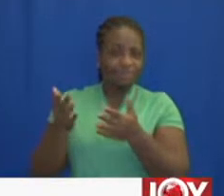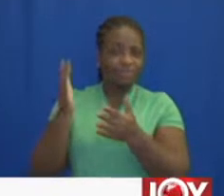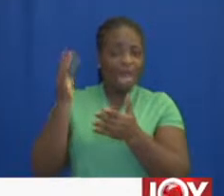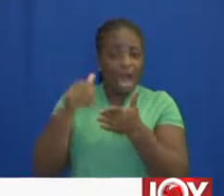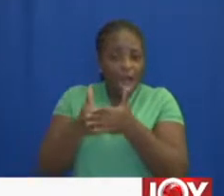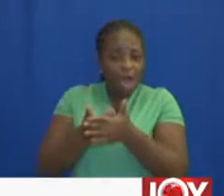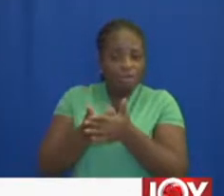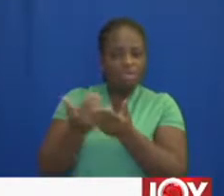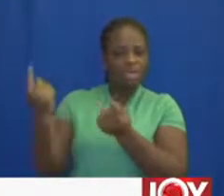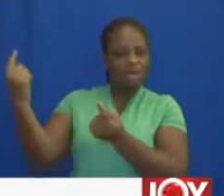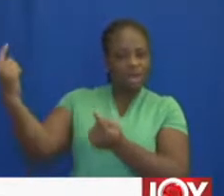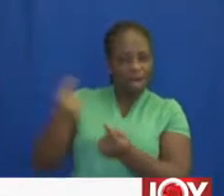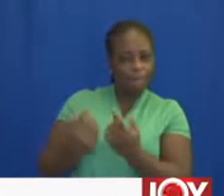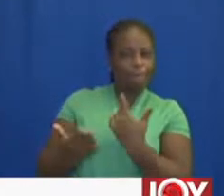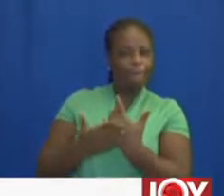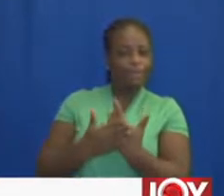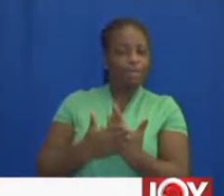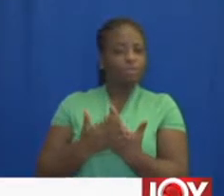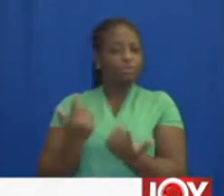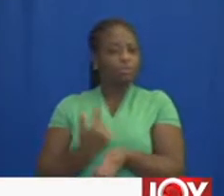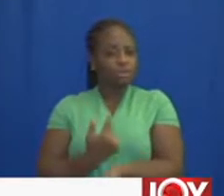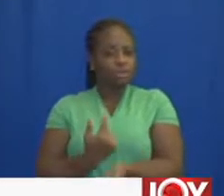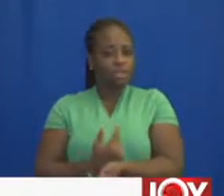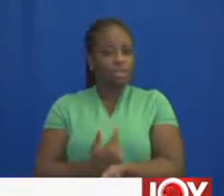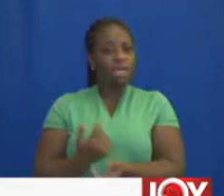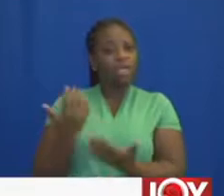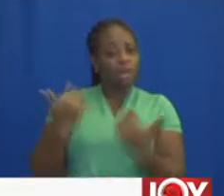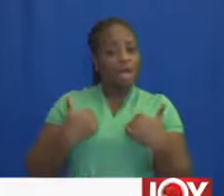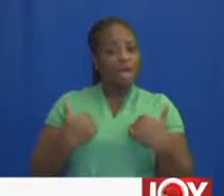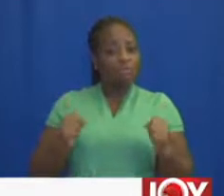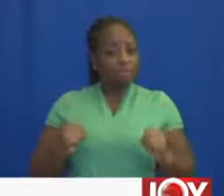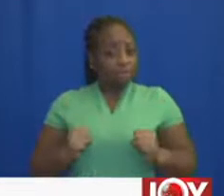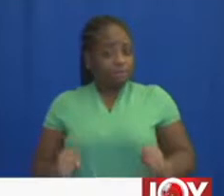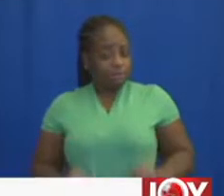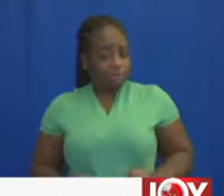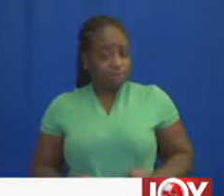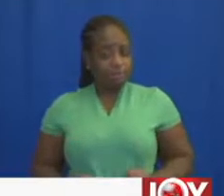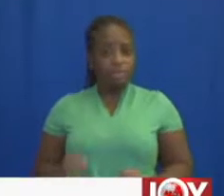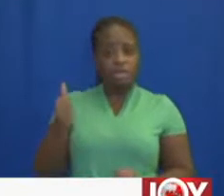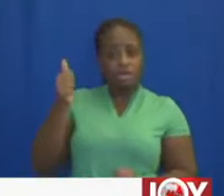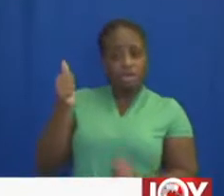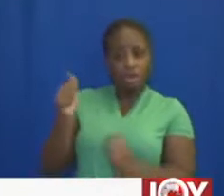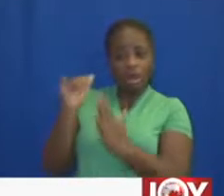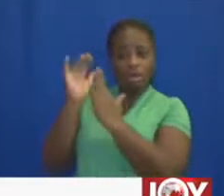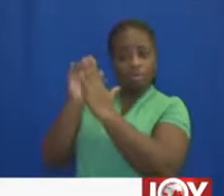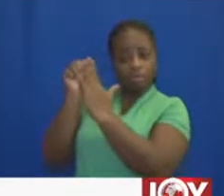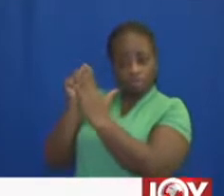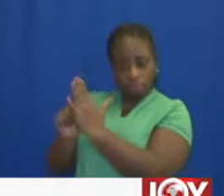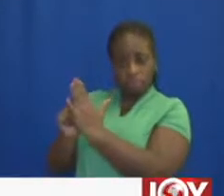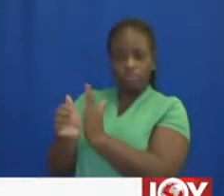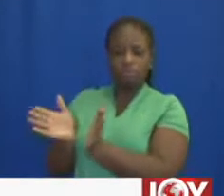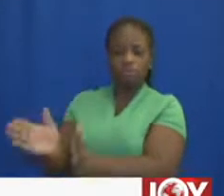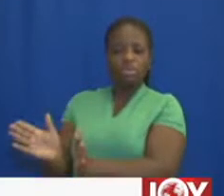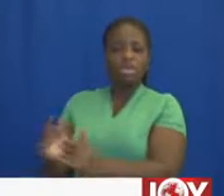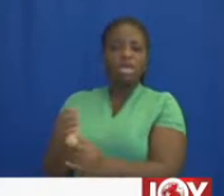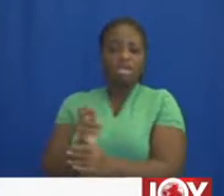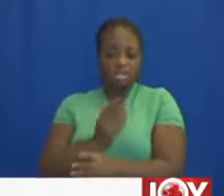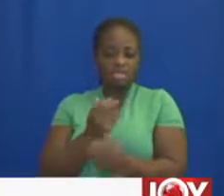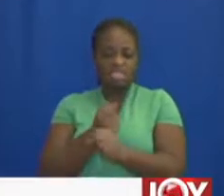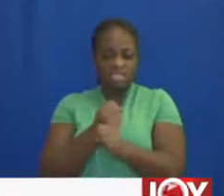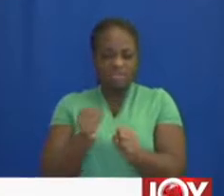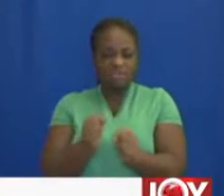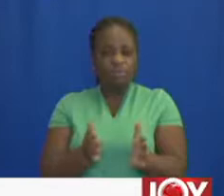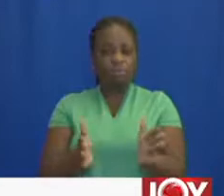Ghana, where they will be subjected to the mandatory quarantine and safety protocols.